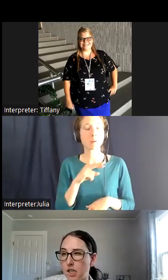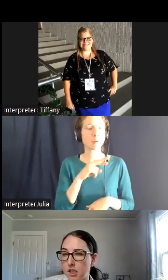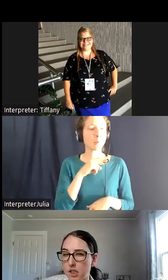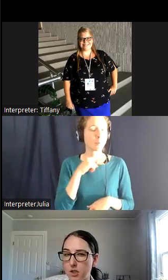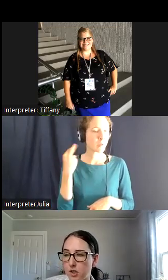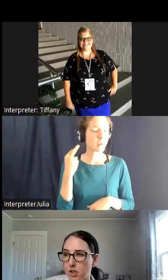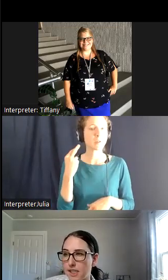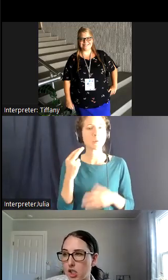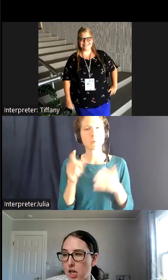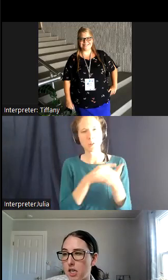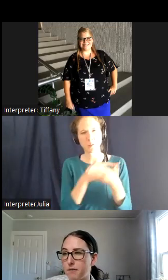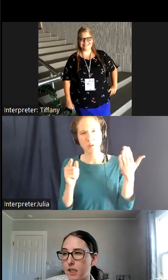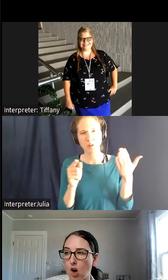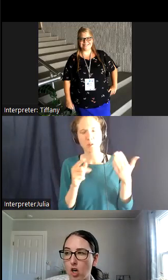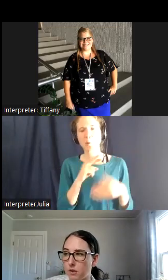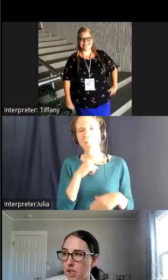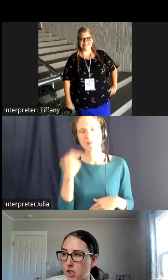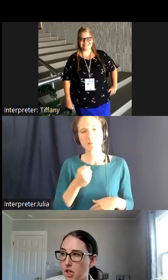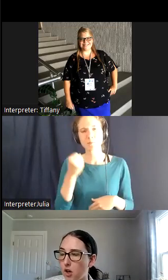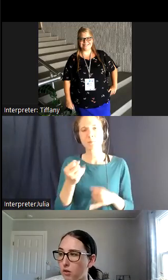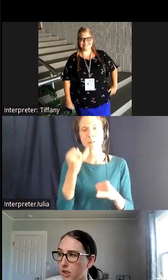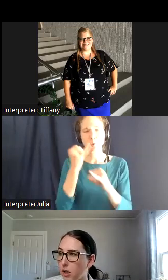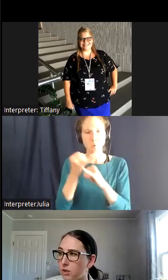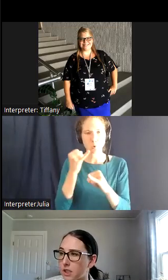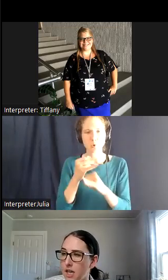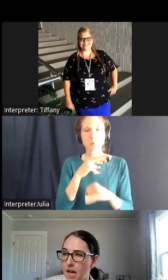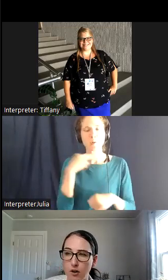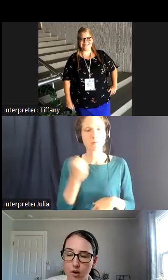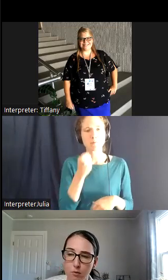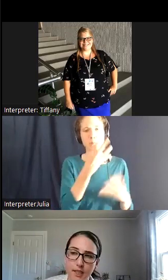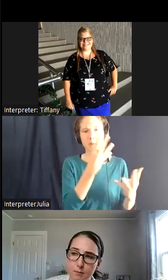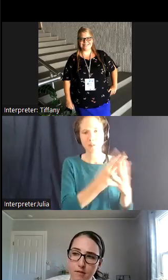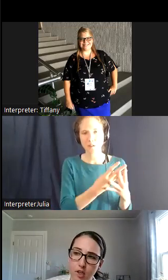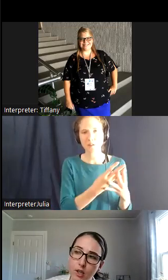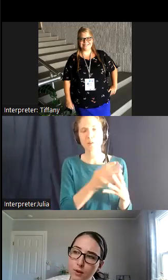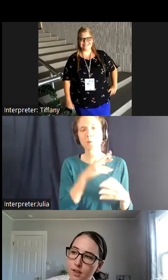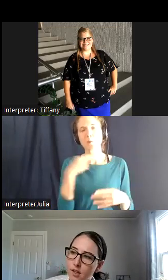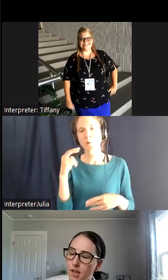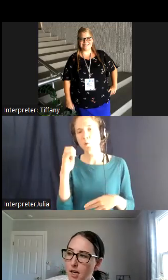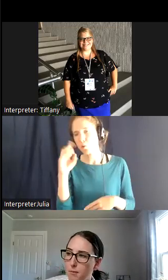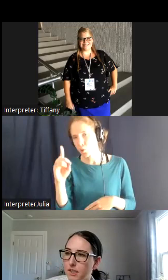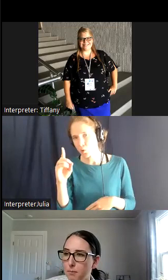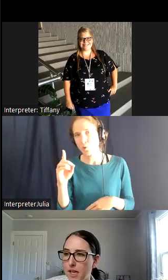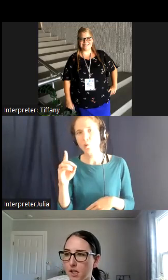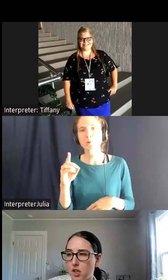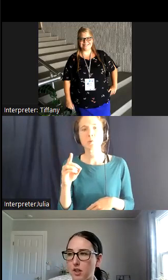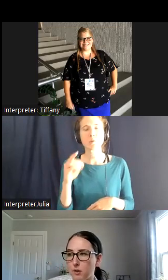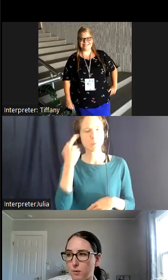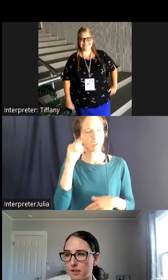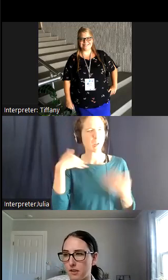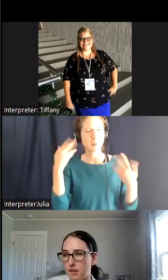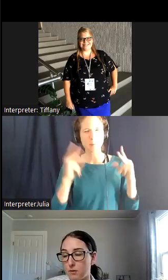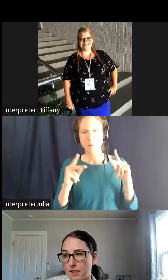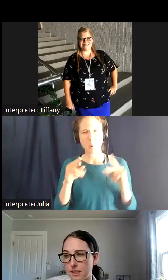others, institutionalization, incarceration, overdose, out-of-home placement for youth. And so making sure that